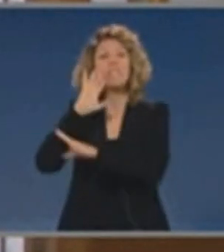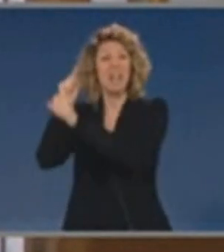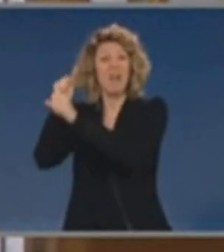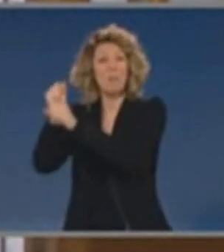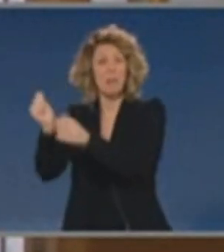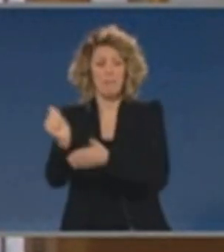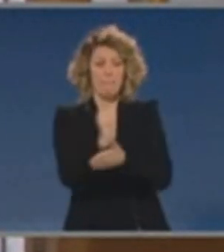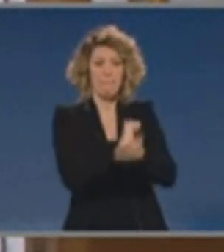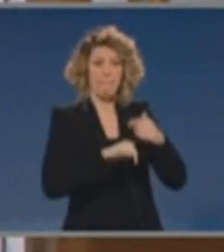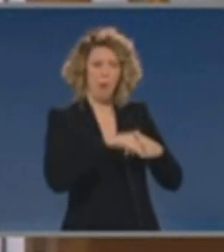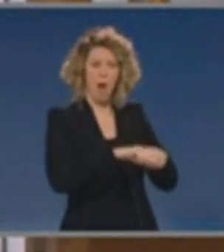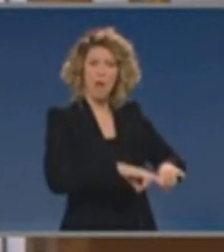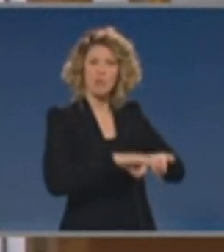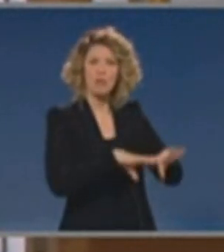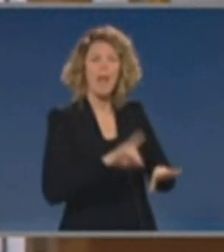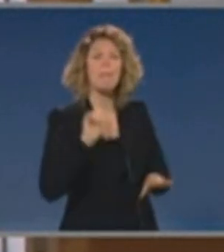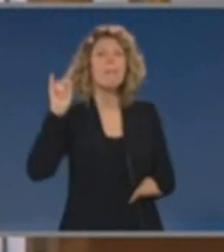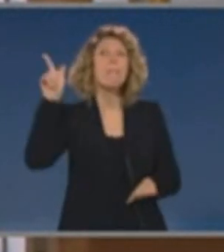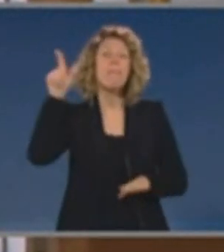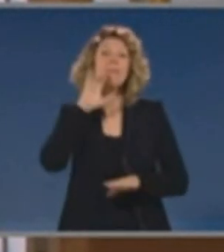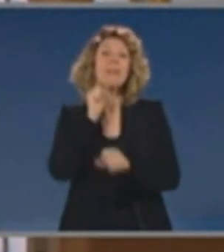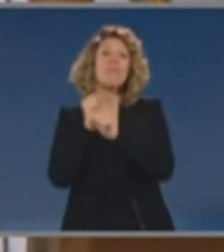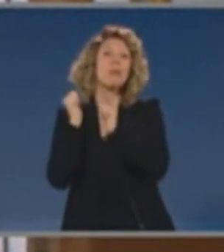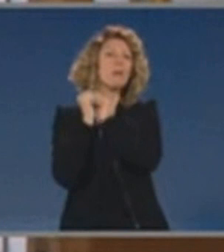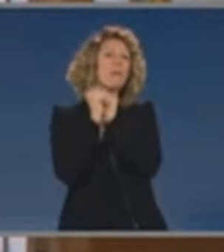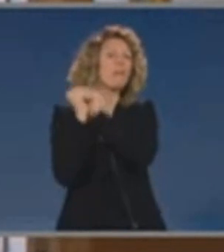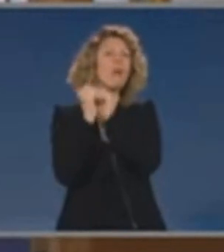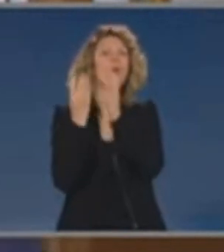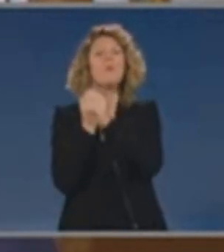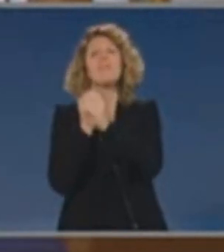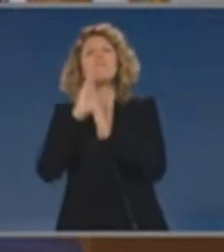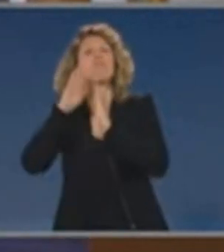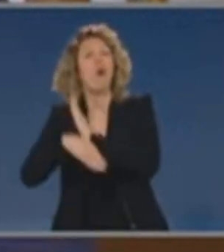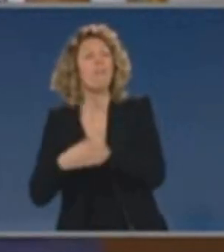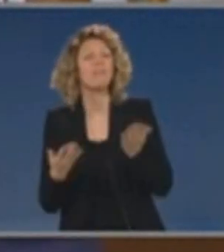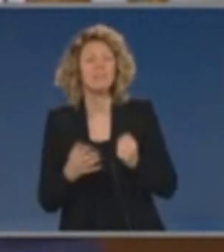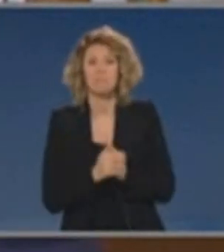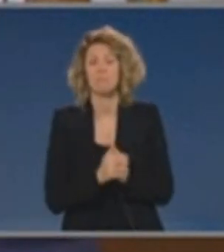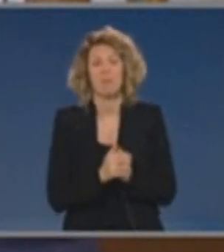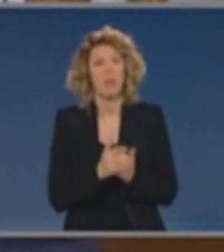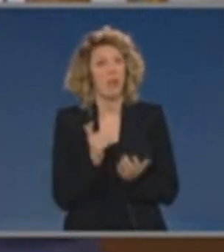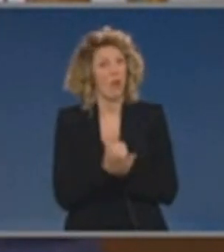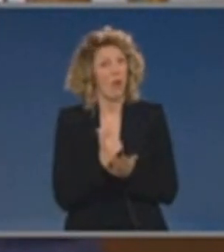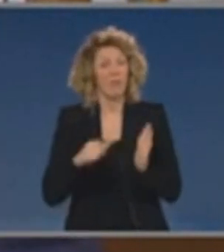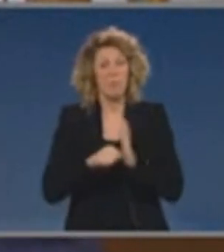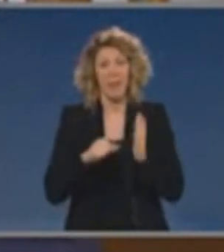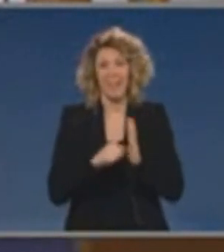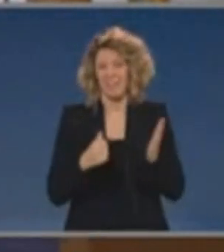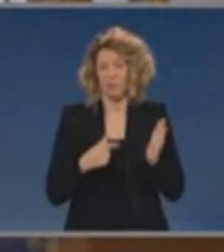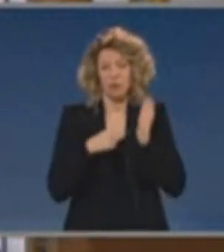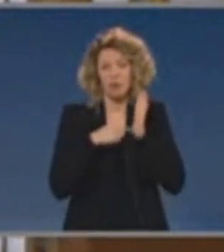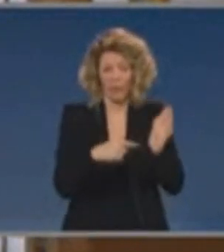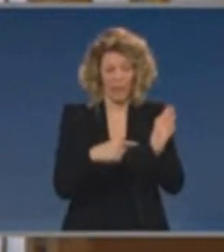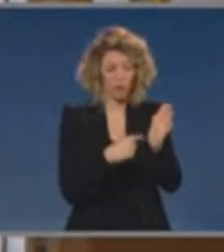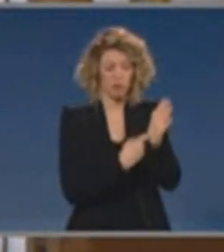governments where they are partnering with private capital. There is trillions of dollars